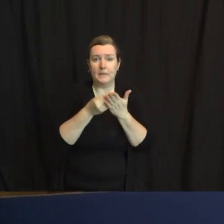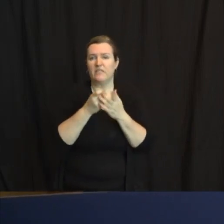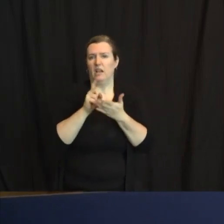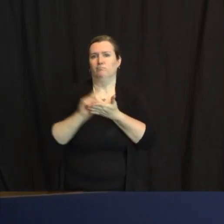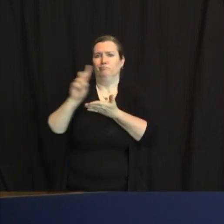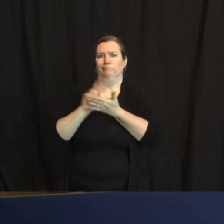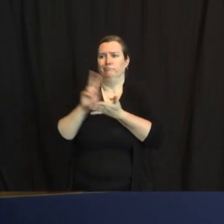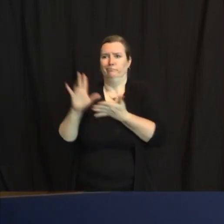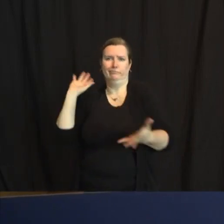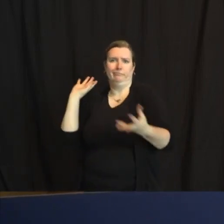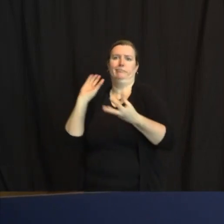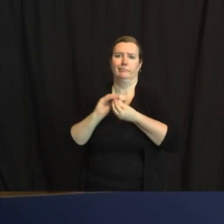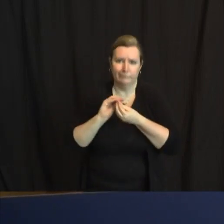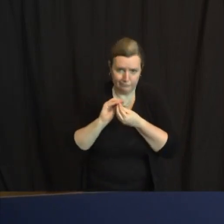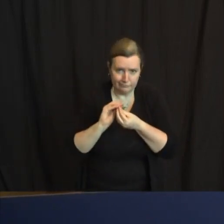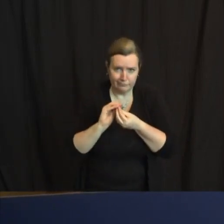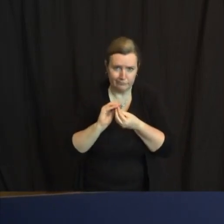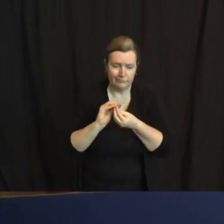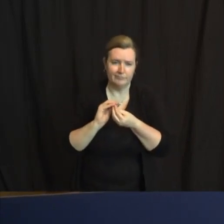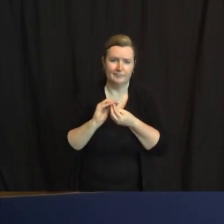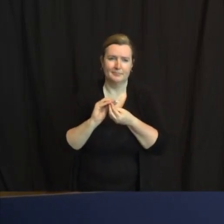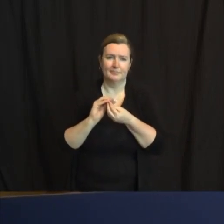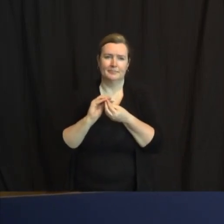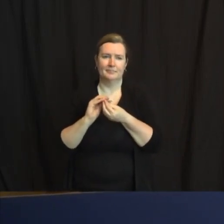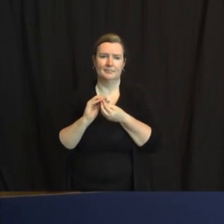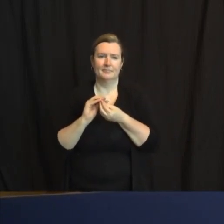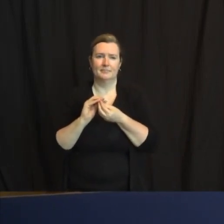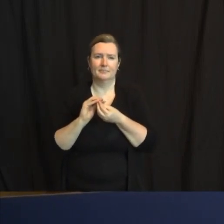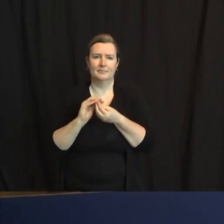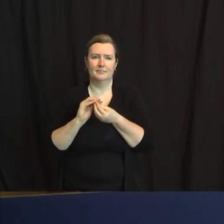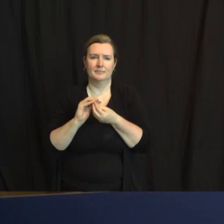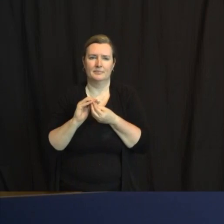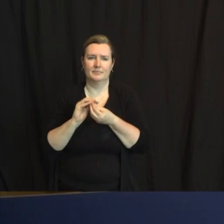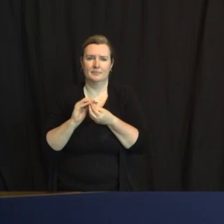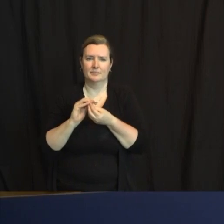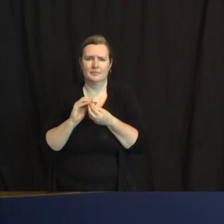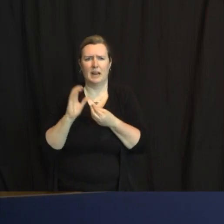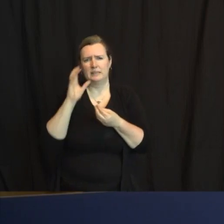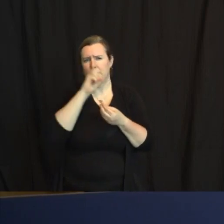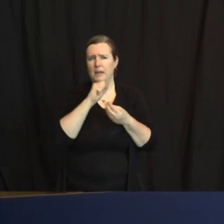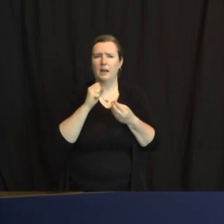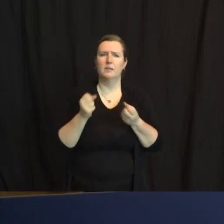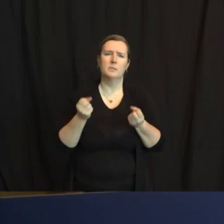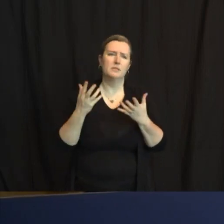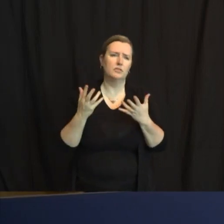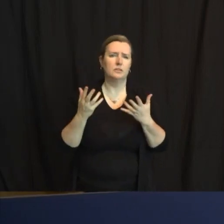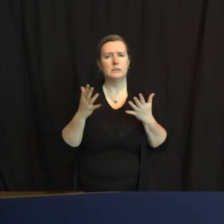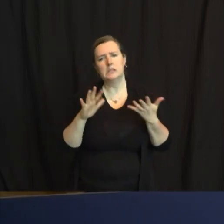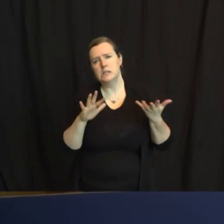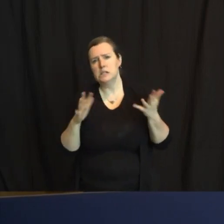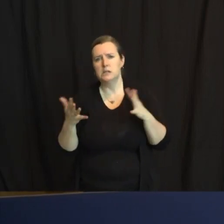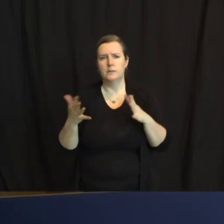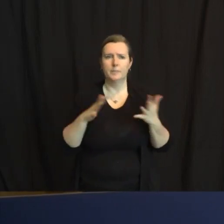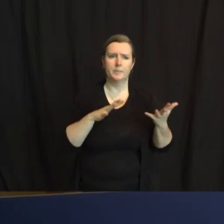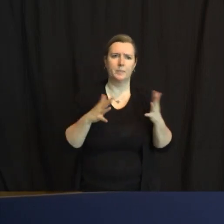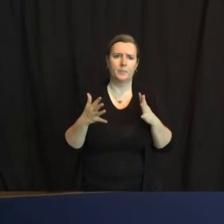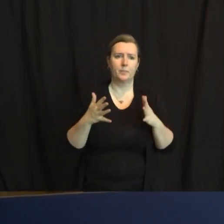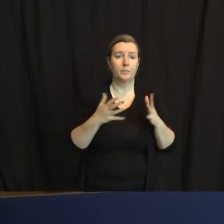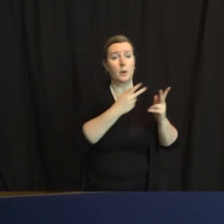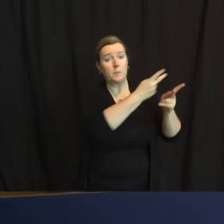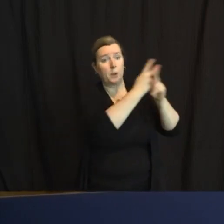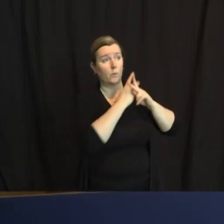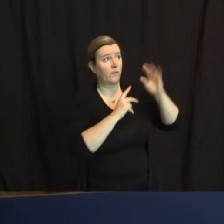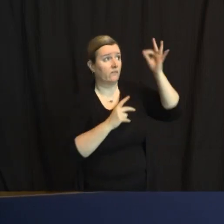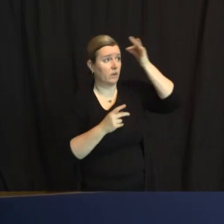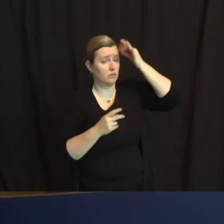last week. But that's why we're talking about estimates and what we think will be in that universe going forward. On the borrowing for the trust fund,